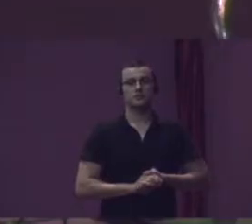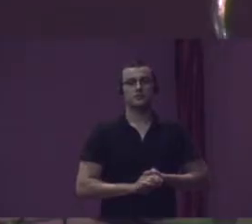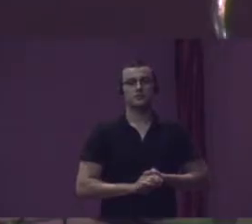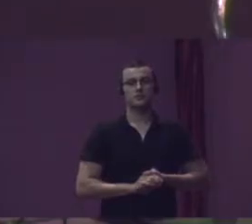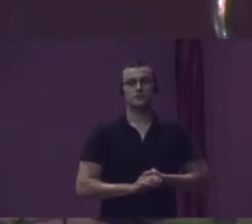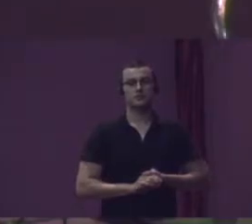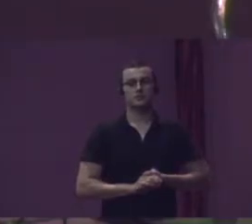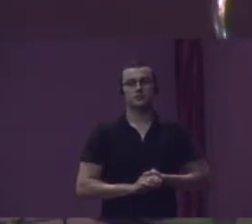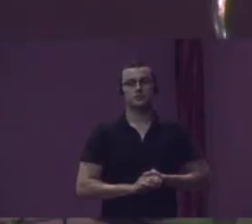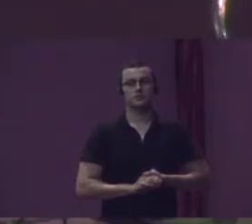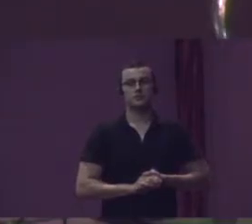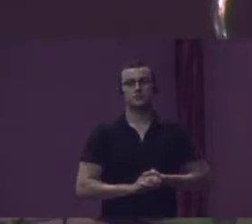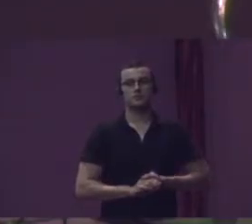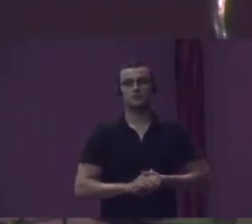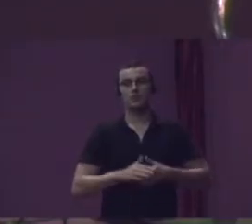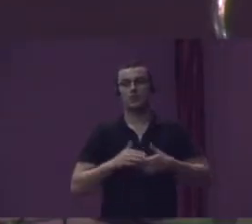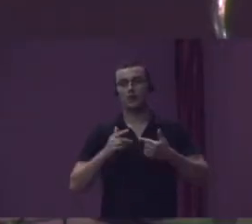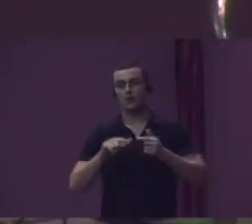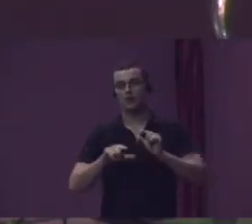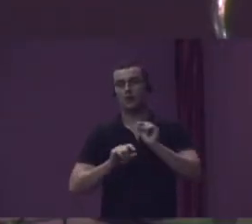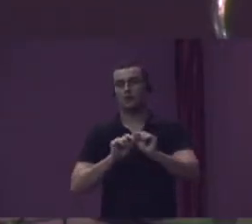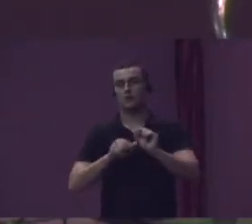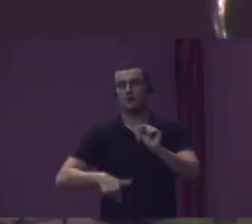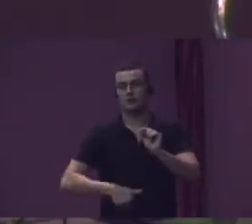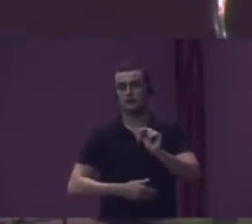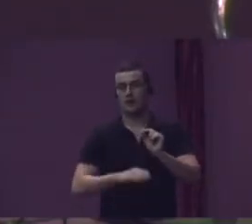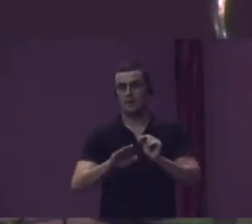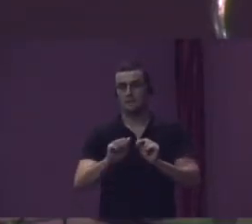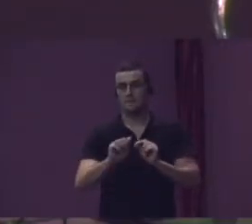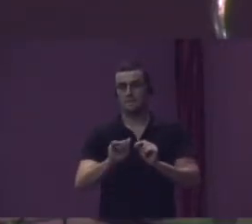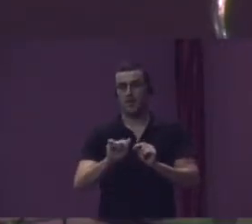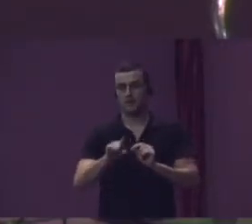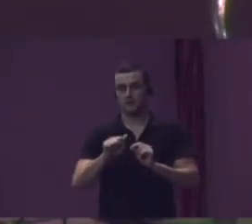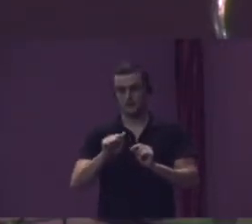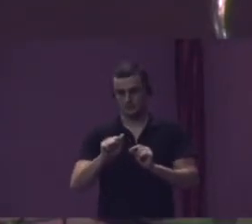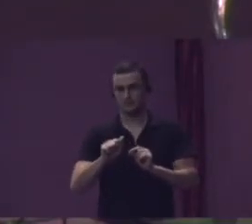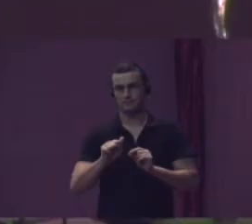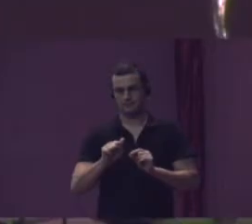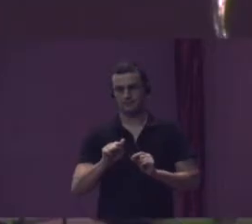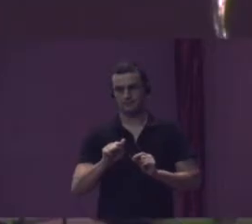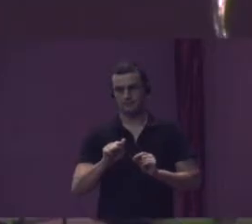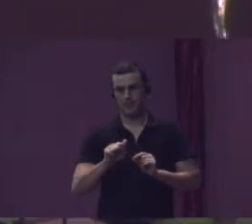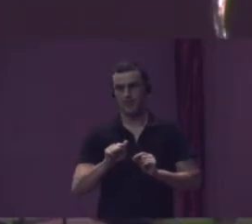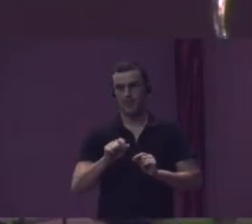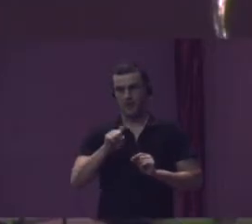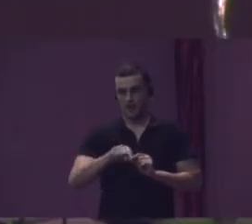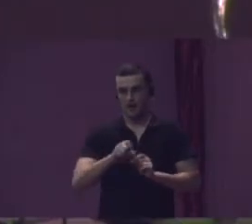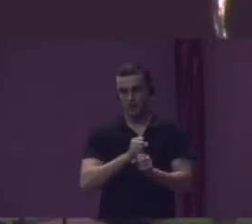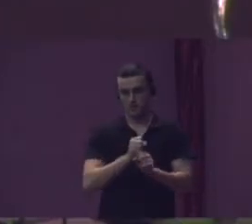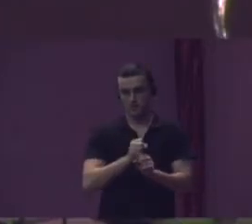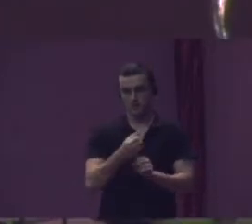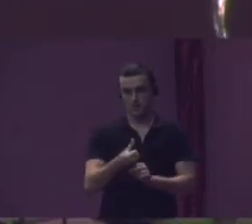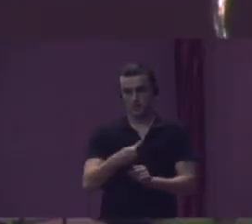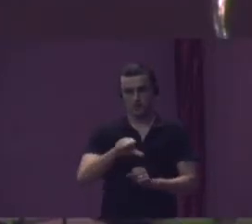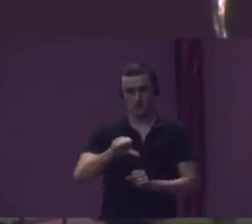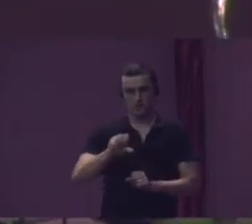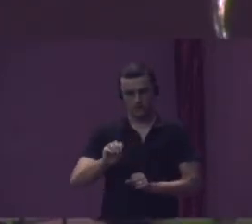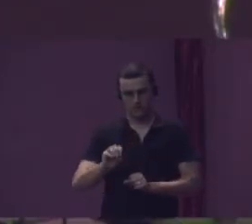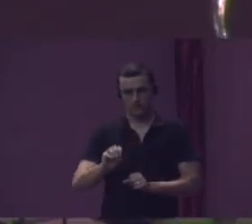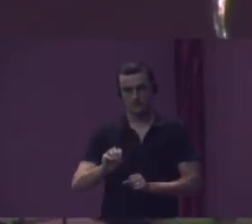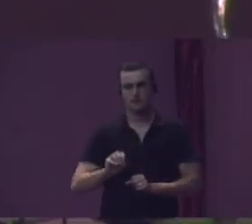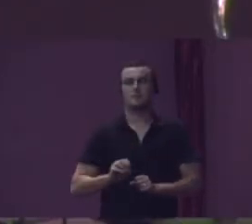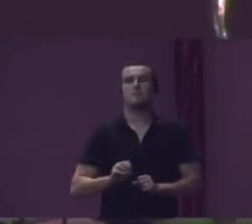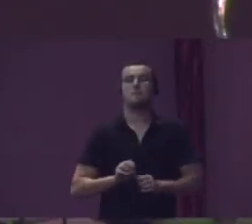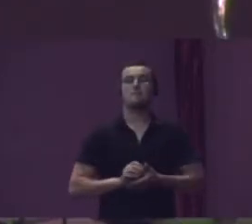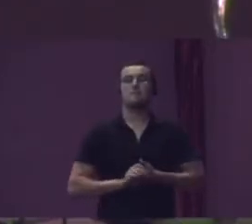rate could have on their medical practice. In the 90s, birth by cesarean was cast in a new light by doctors and patients. Most